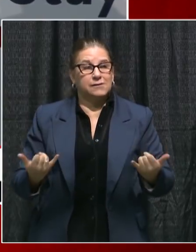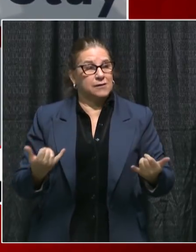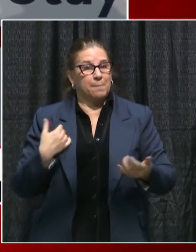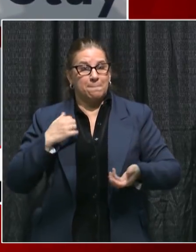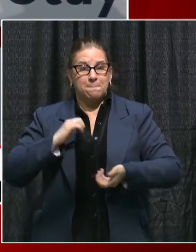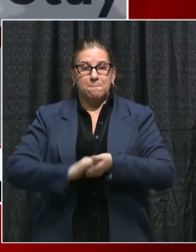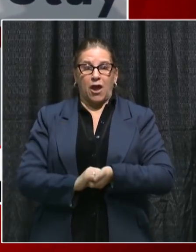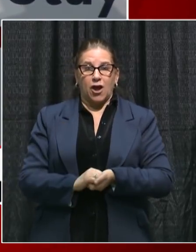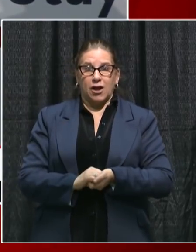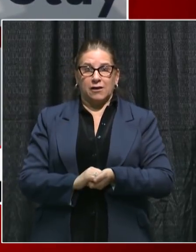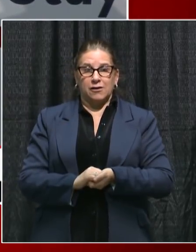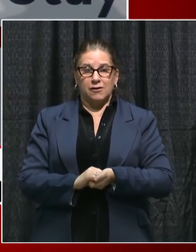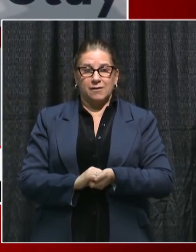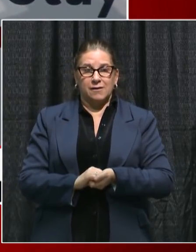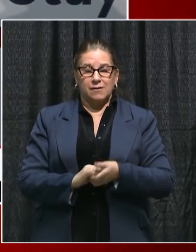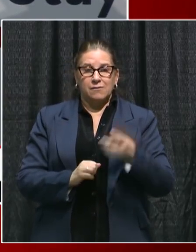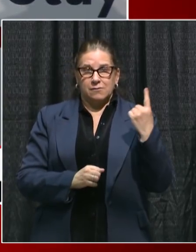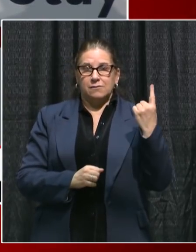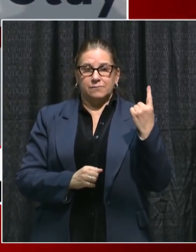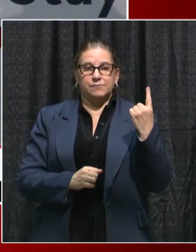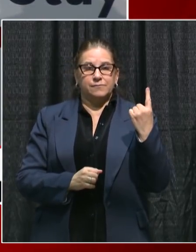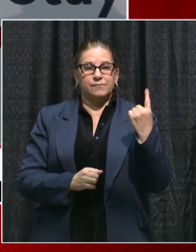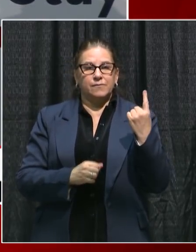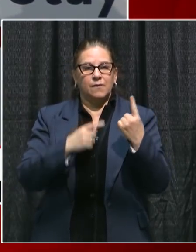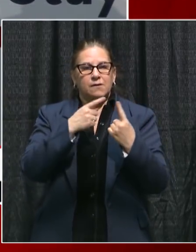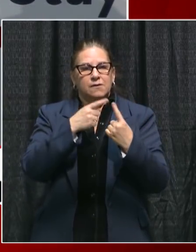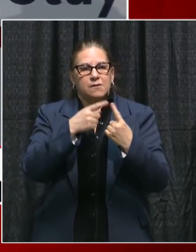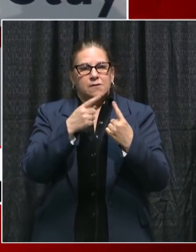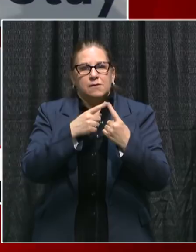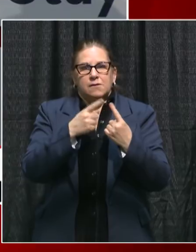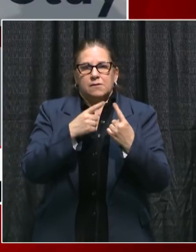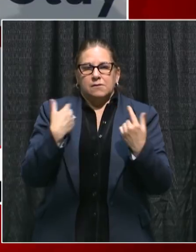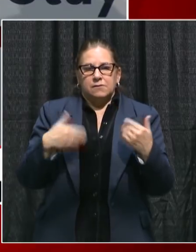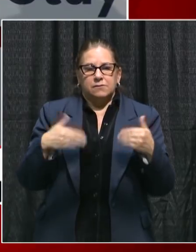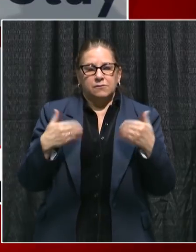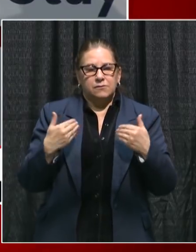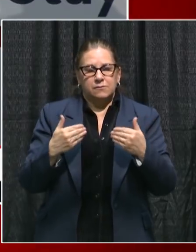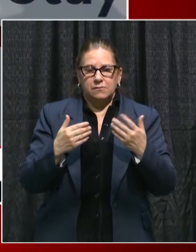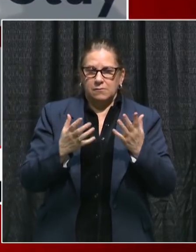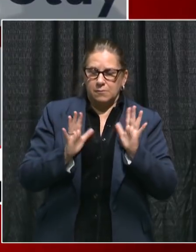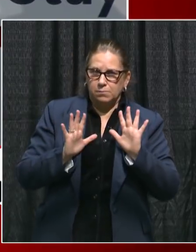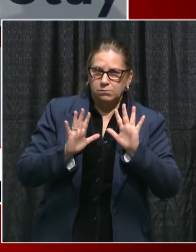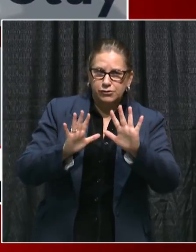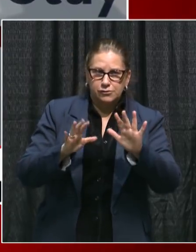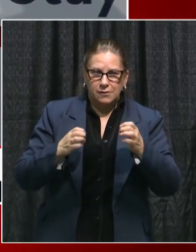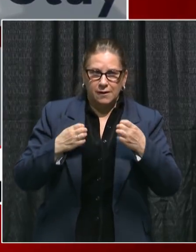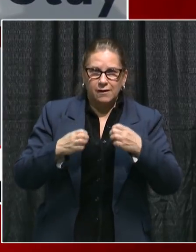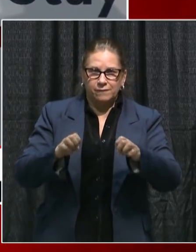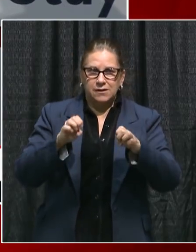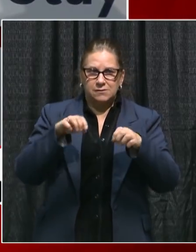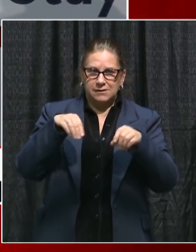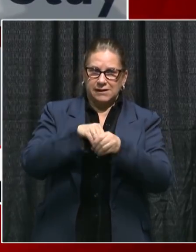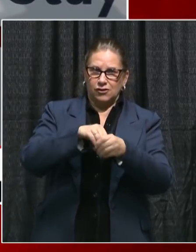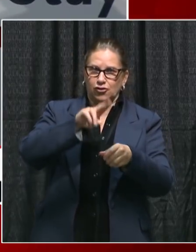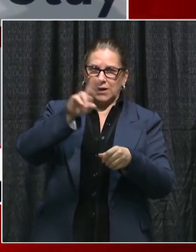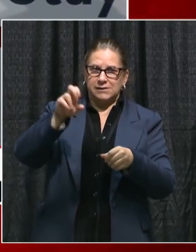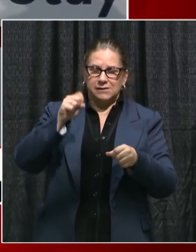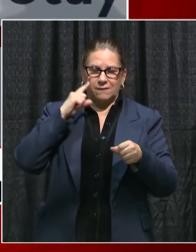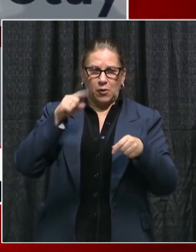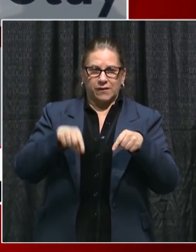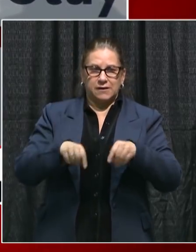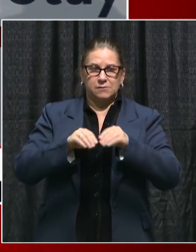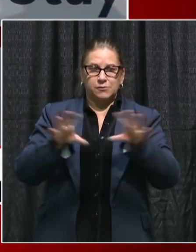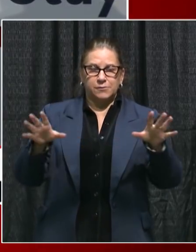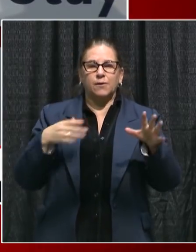FEMA's continuing efforts in a whole of America response during this pandemic. In total, the Army Corps has awarded contracts to design and